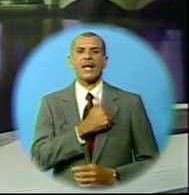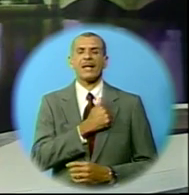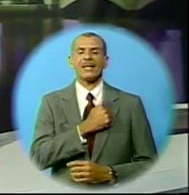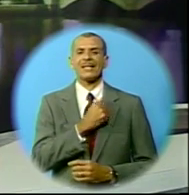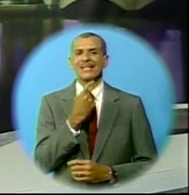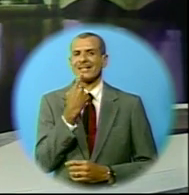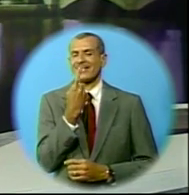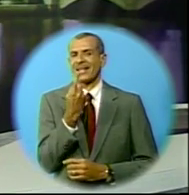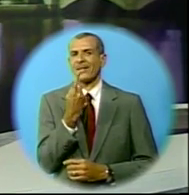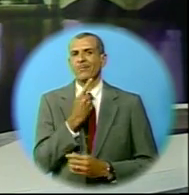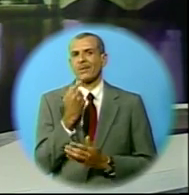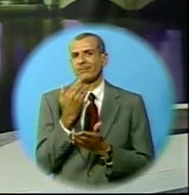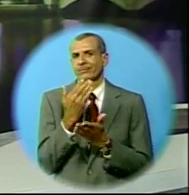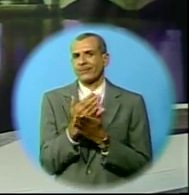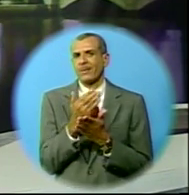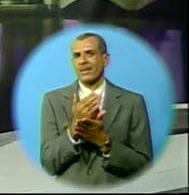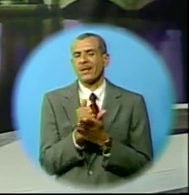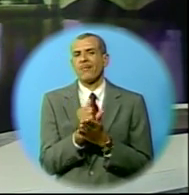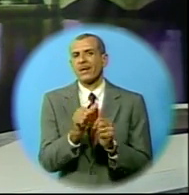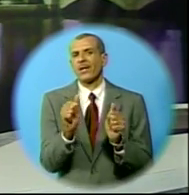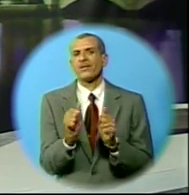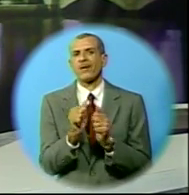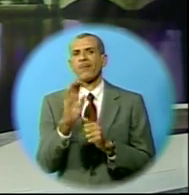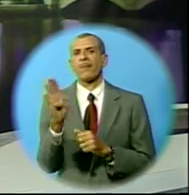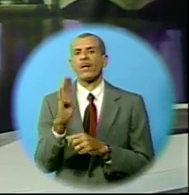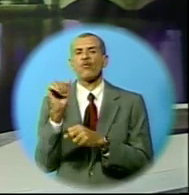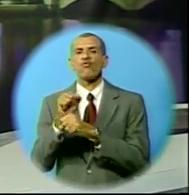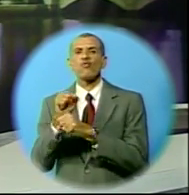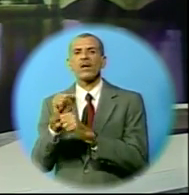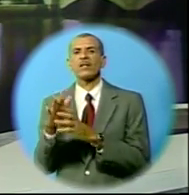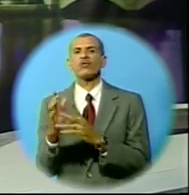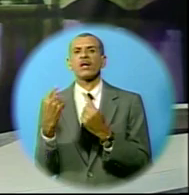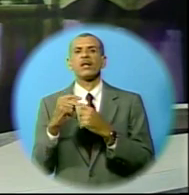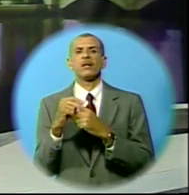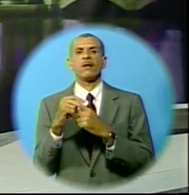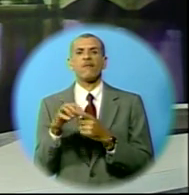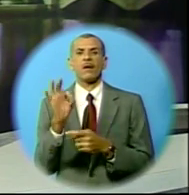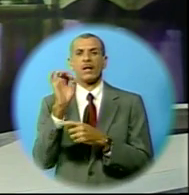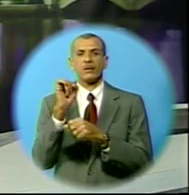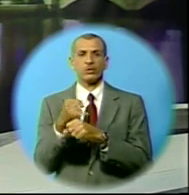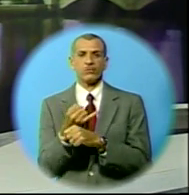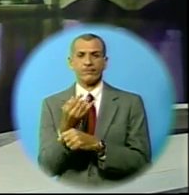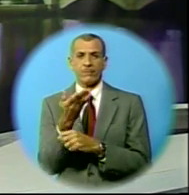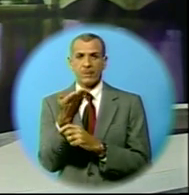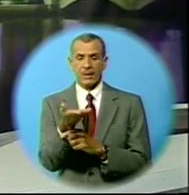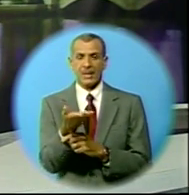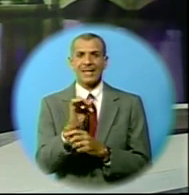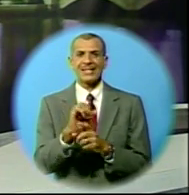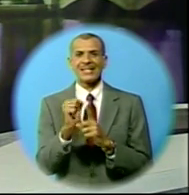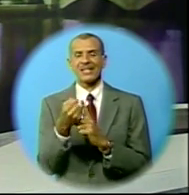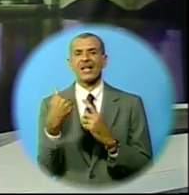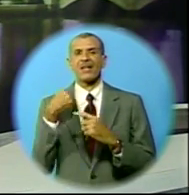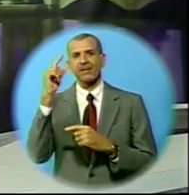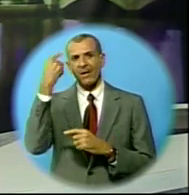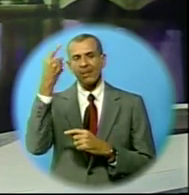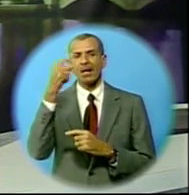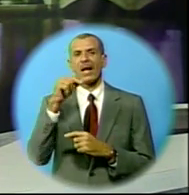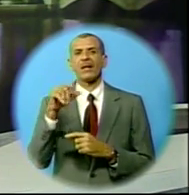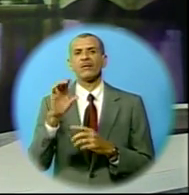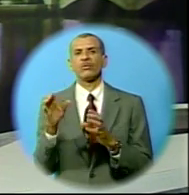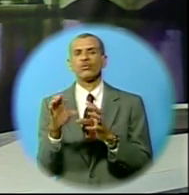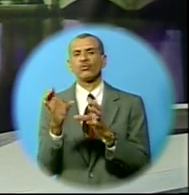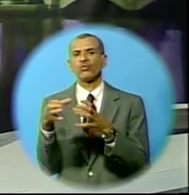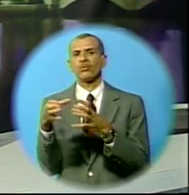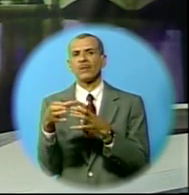Canada is reportedly putting the brakes on some categories of Barbadian workers seeking employment there. It's a situation that has government and the diaspora